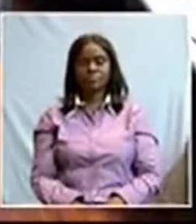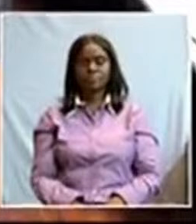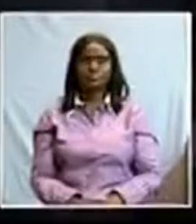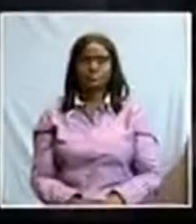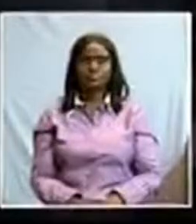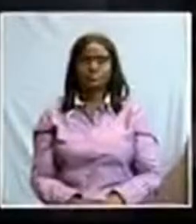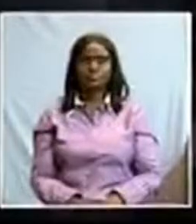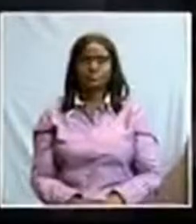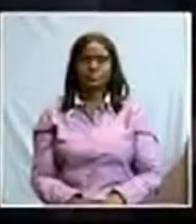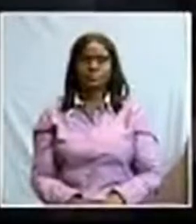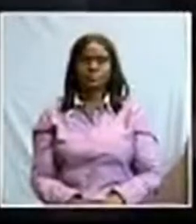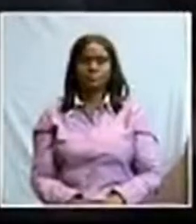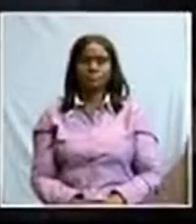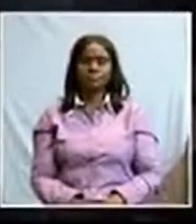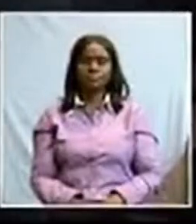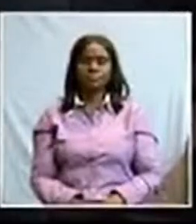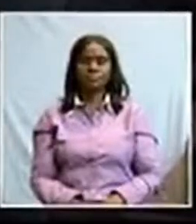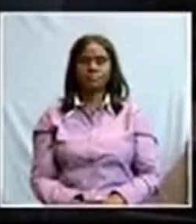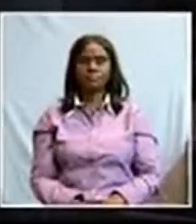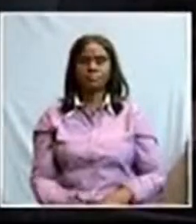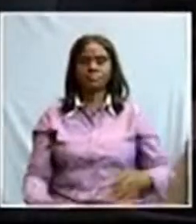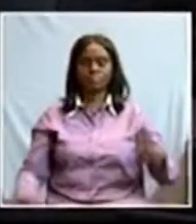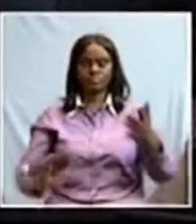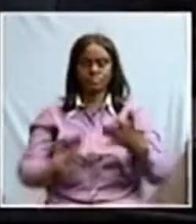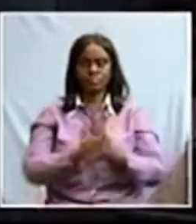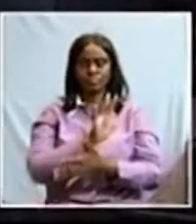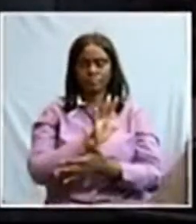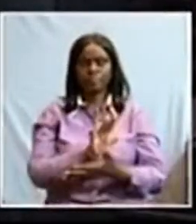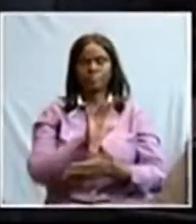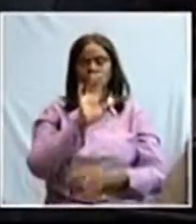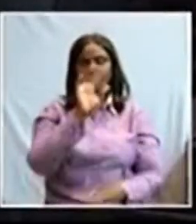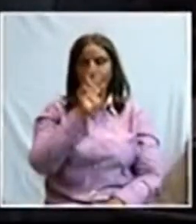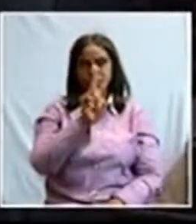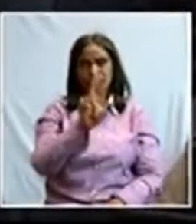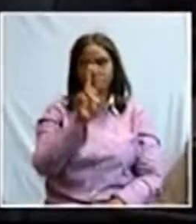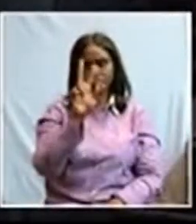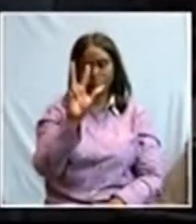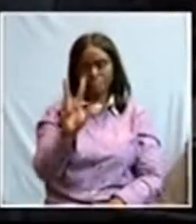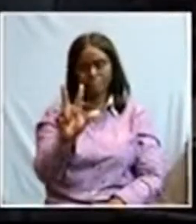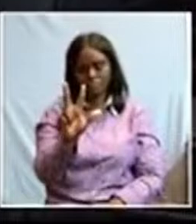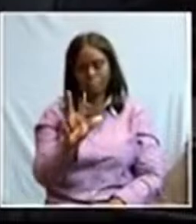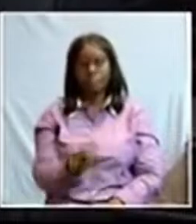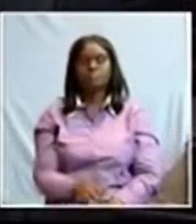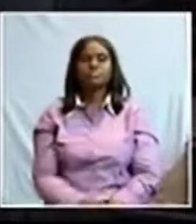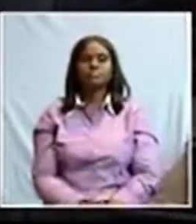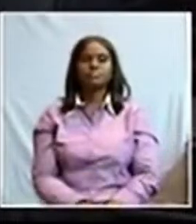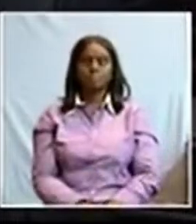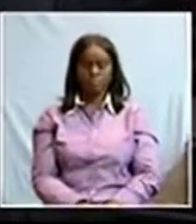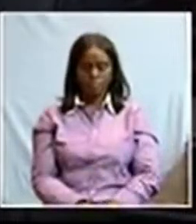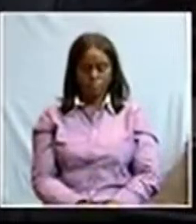Permitted. Page 2 and 3.